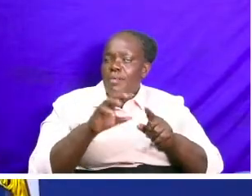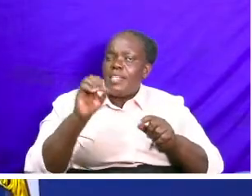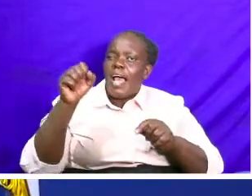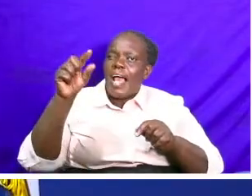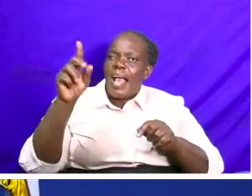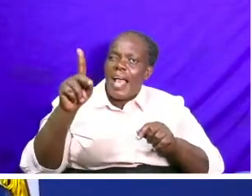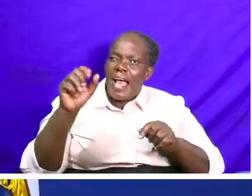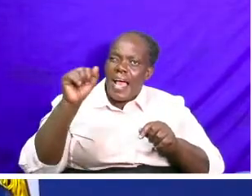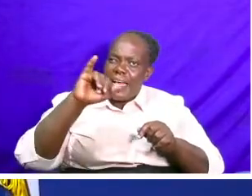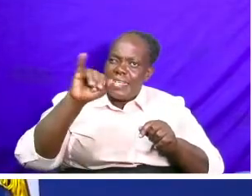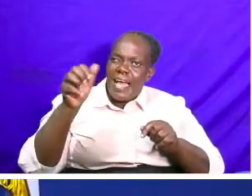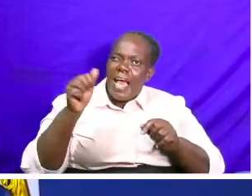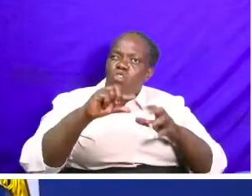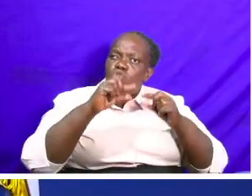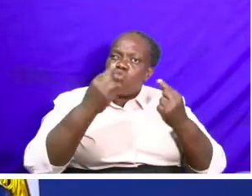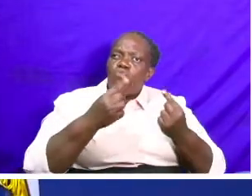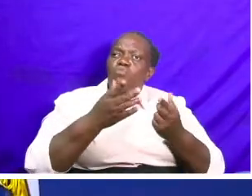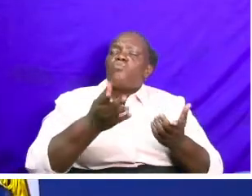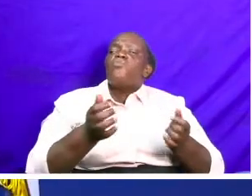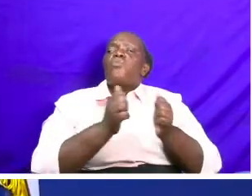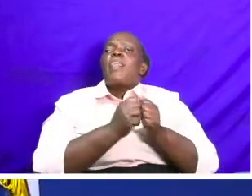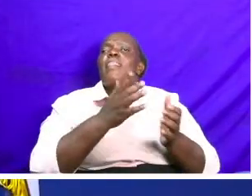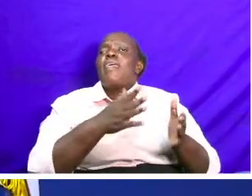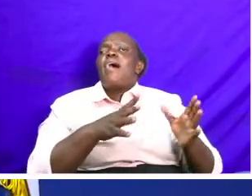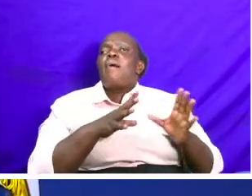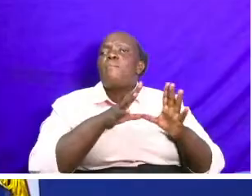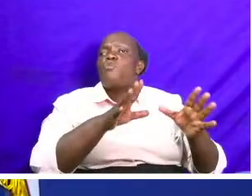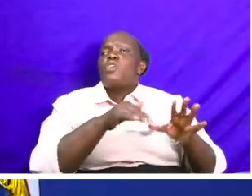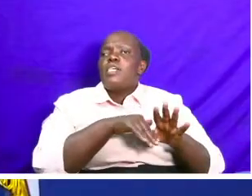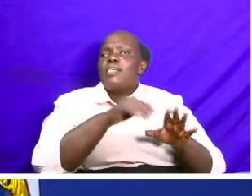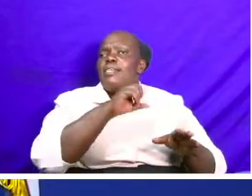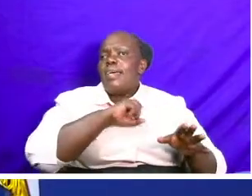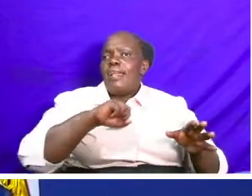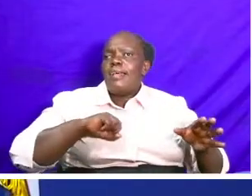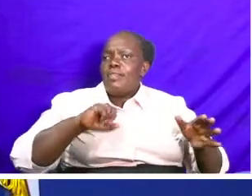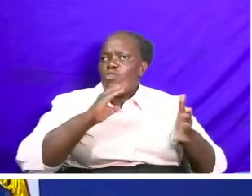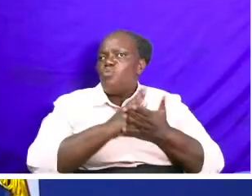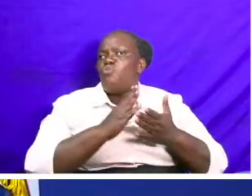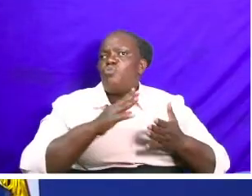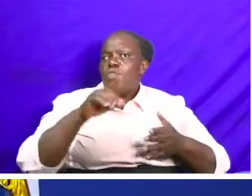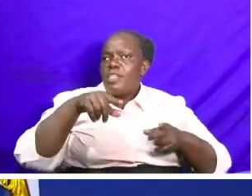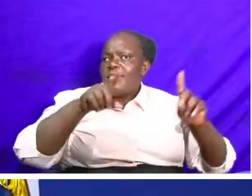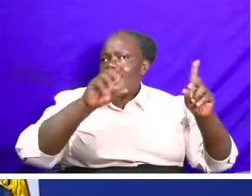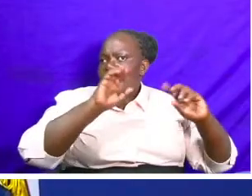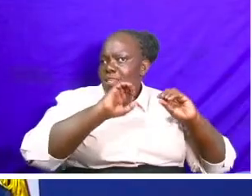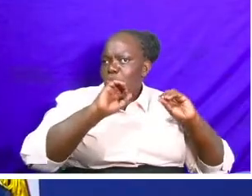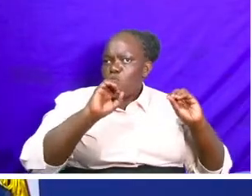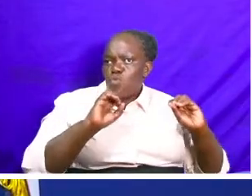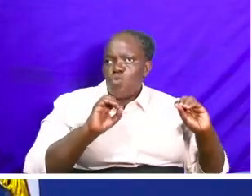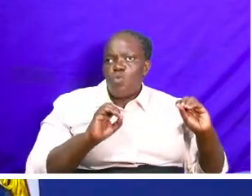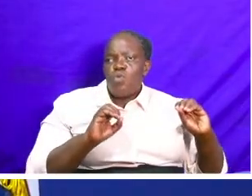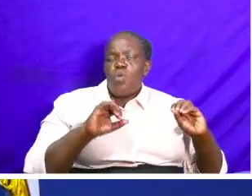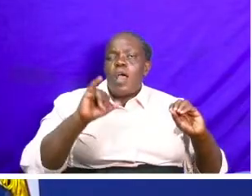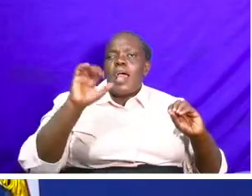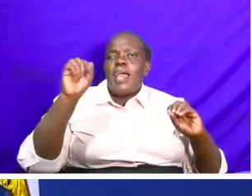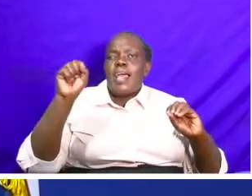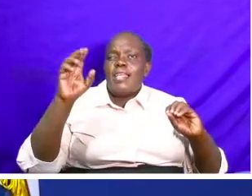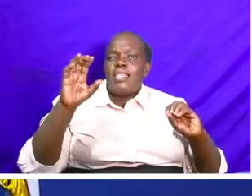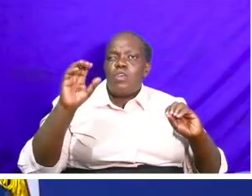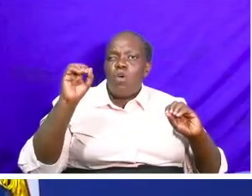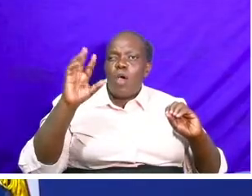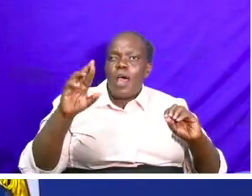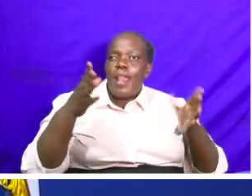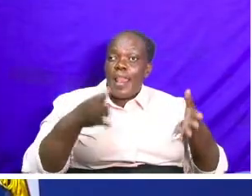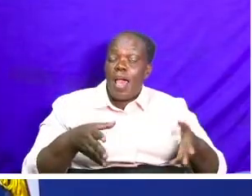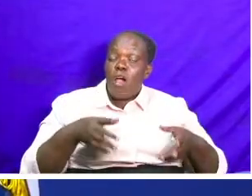Kilonzo and Red Cross. We pushed it when we were in the Senate, still did not succeed with the UNISDR. And now